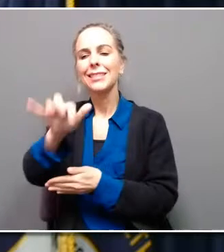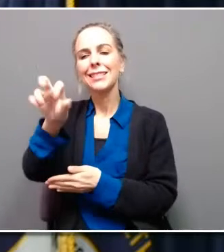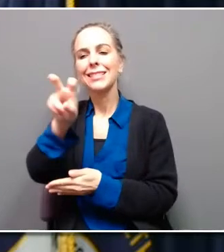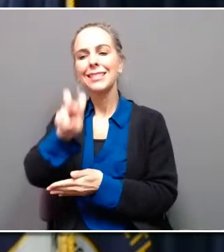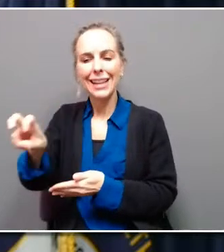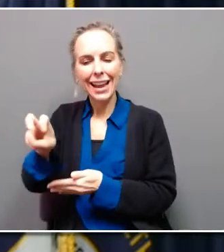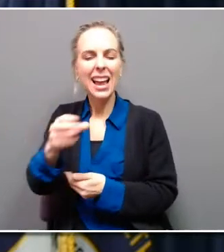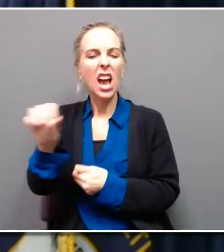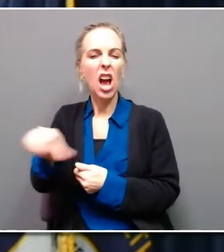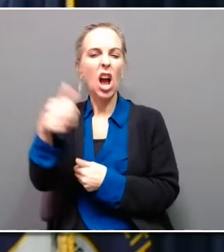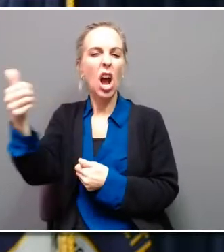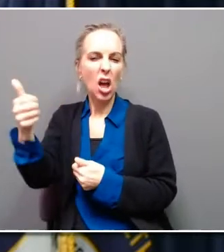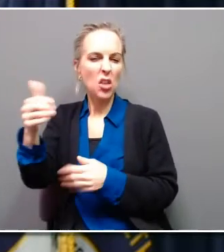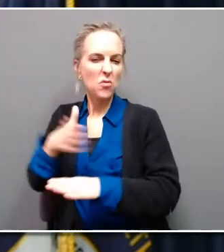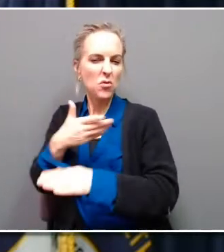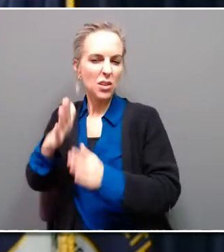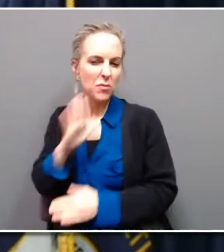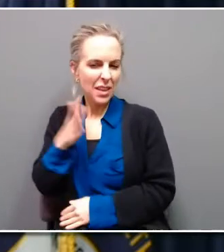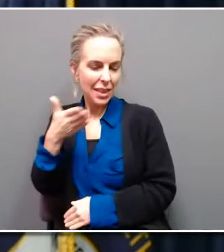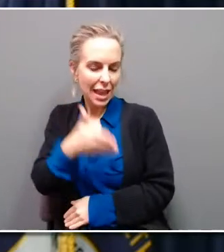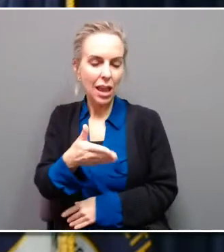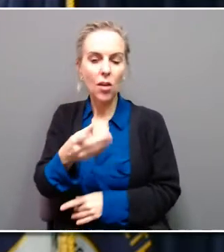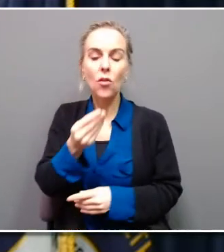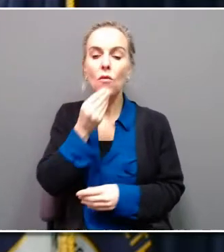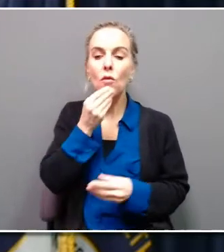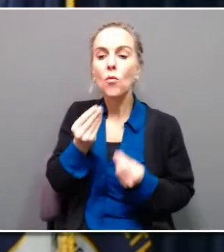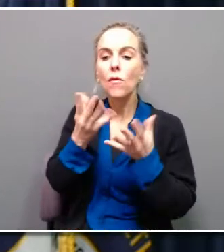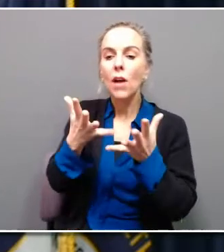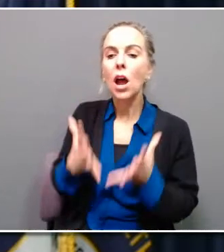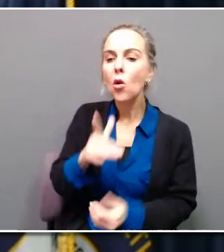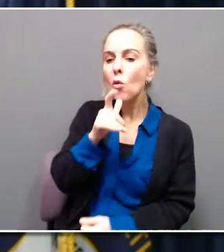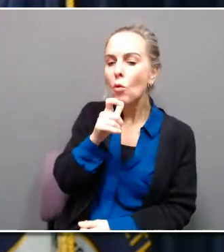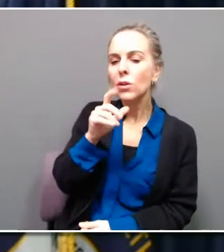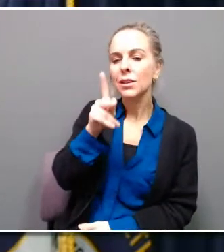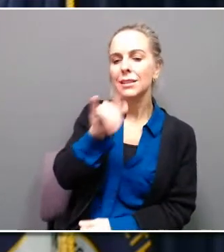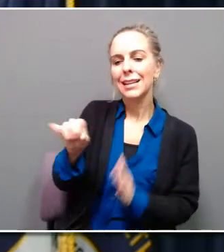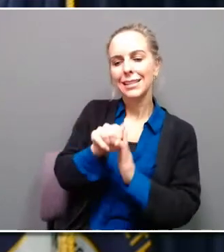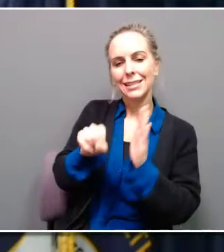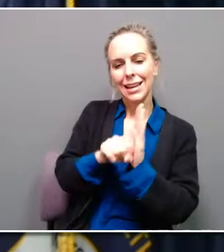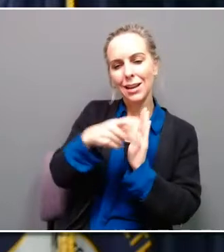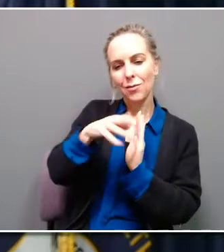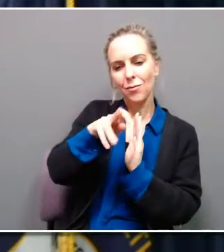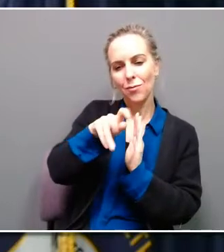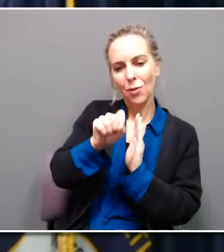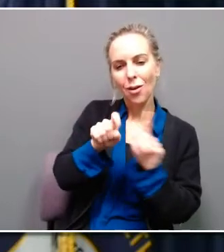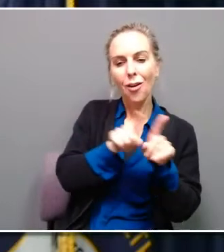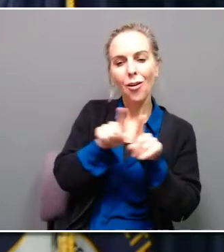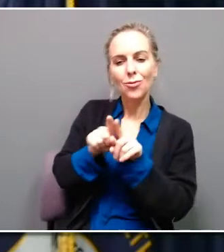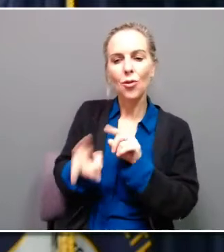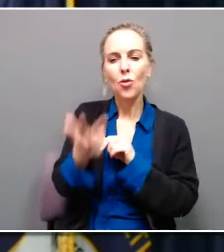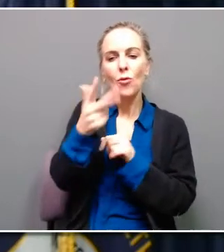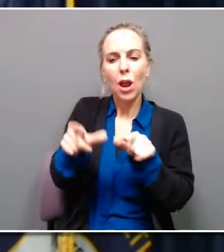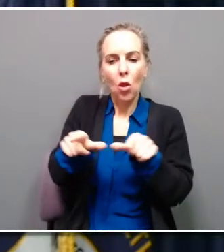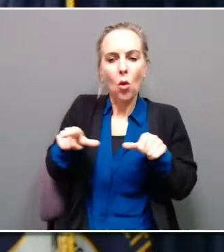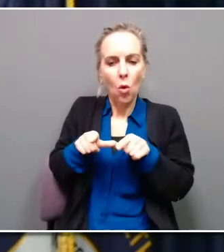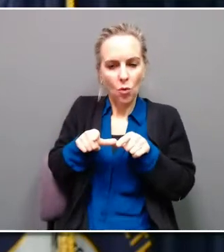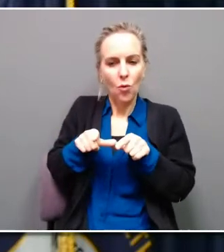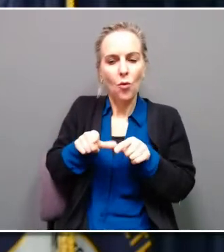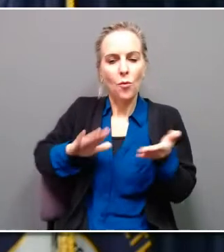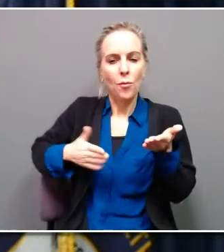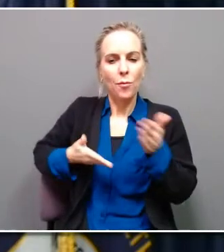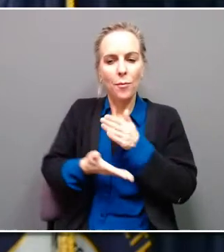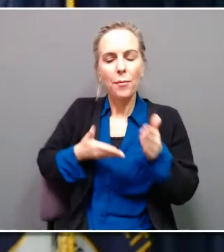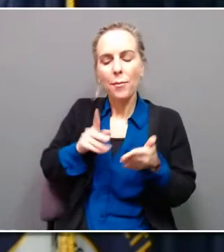artists. Food is provided by Kentucky State Parks along with 3 local bakeries. At 9:30 a.m., we will